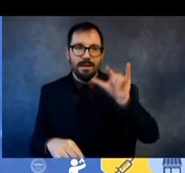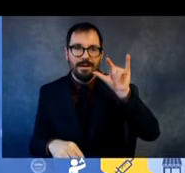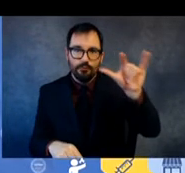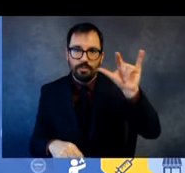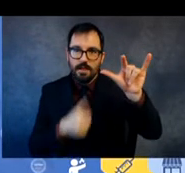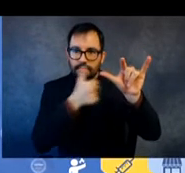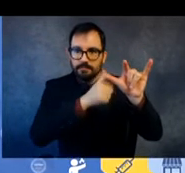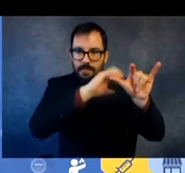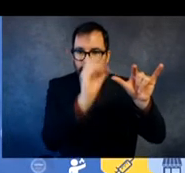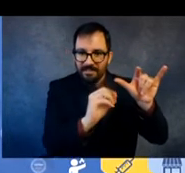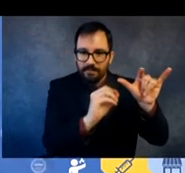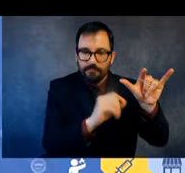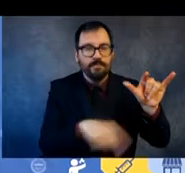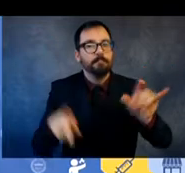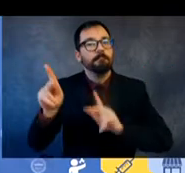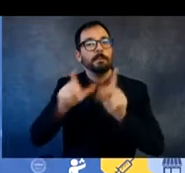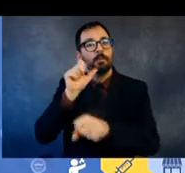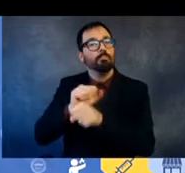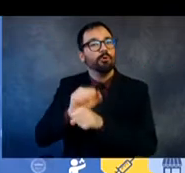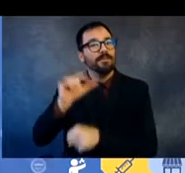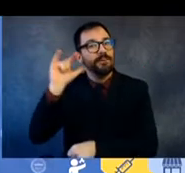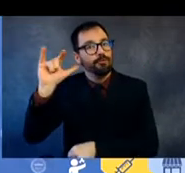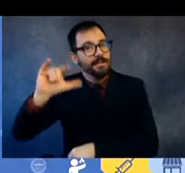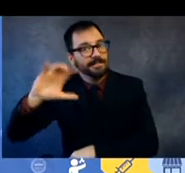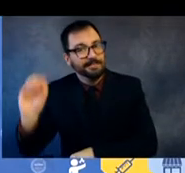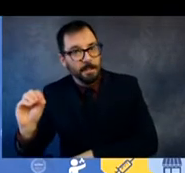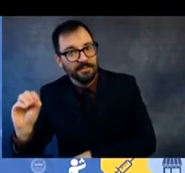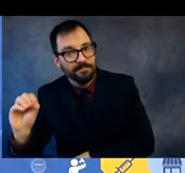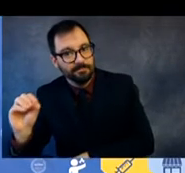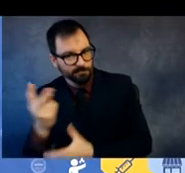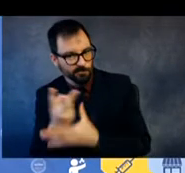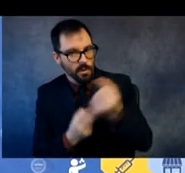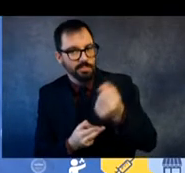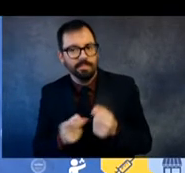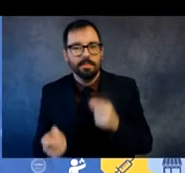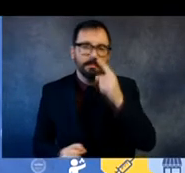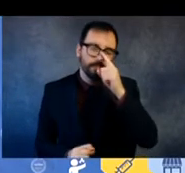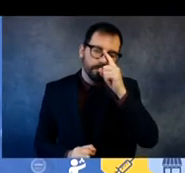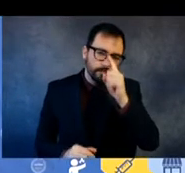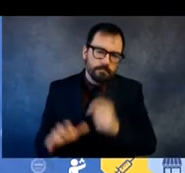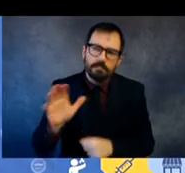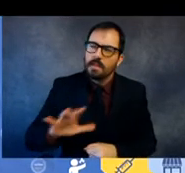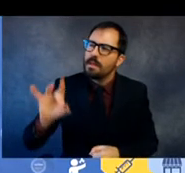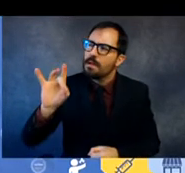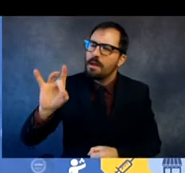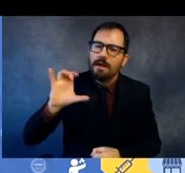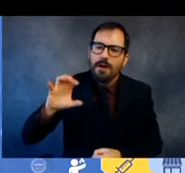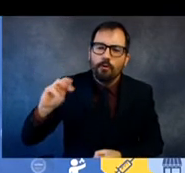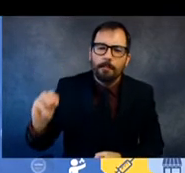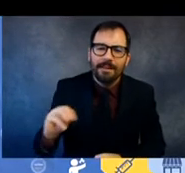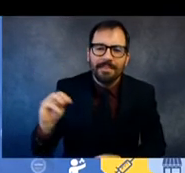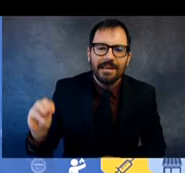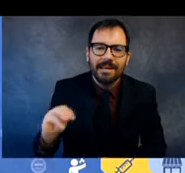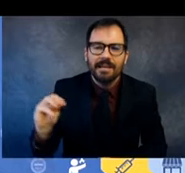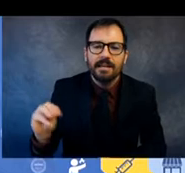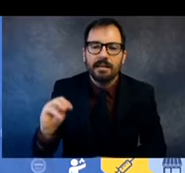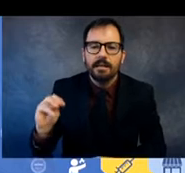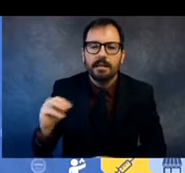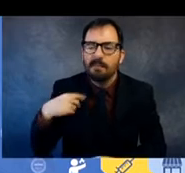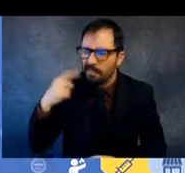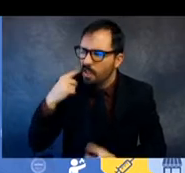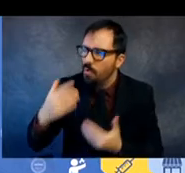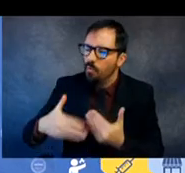employees. We obviously provided about $800 million, I think, and additional almost another $1 billion for